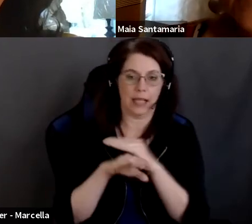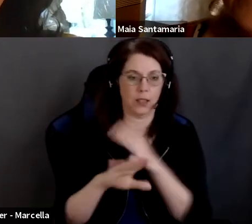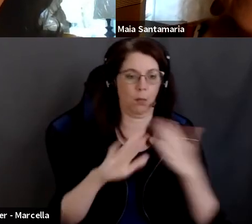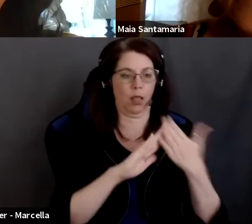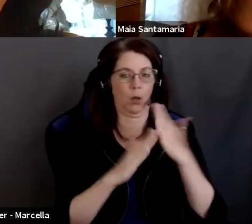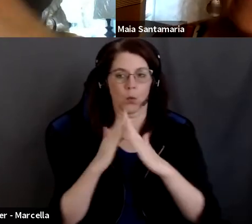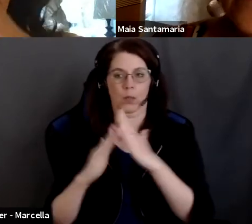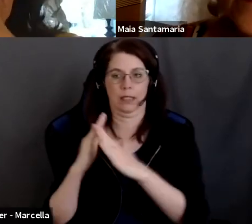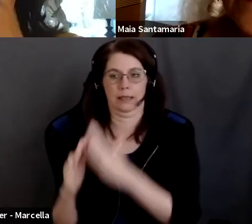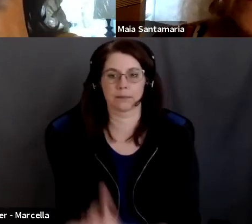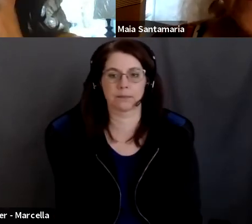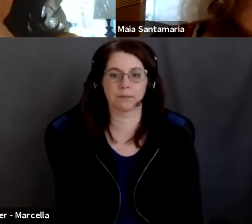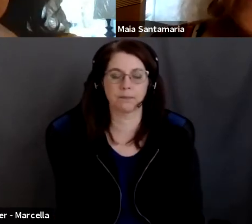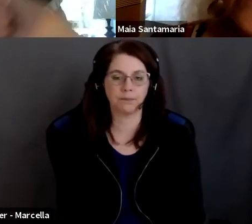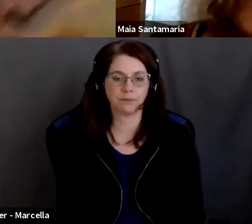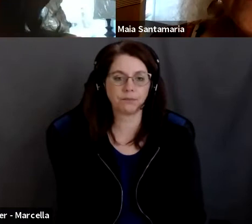community.